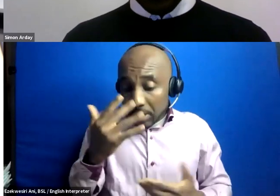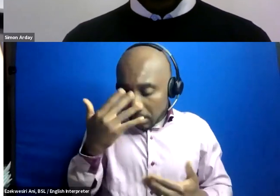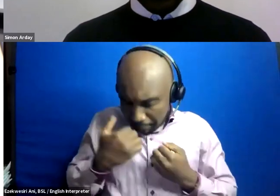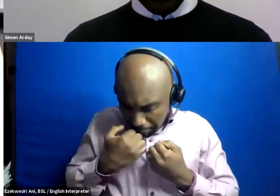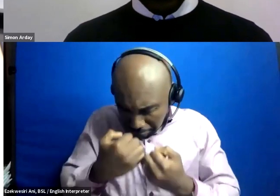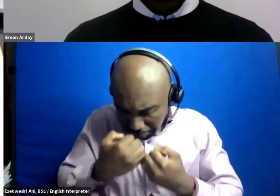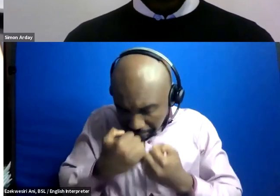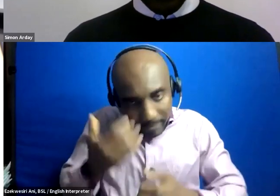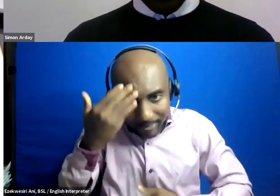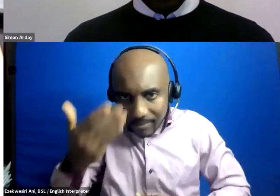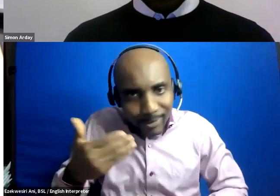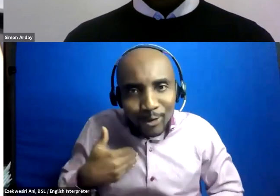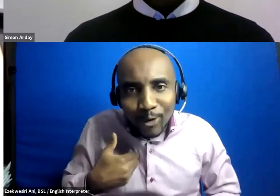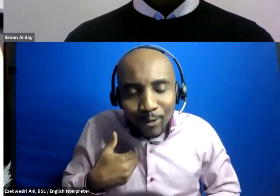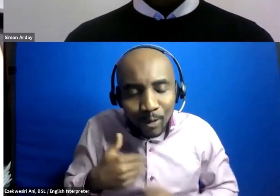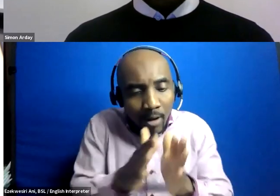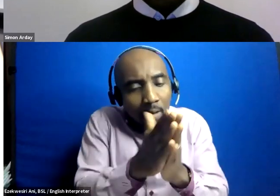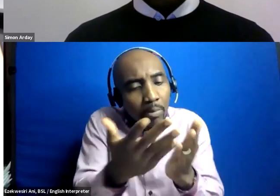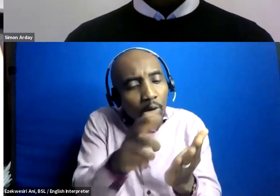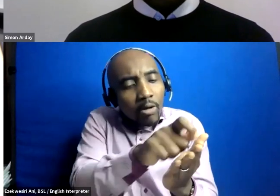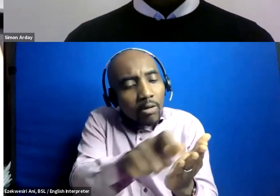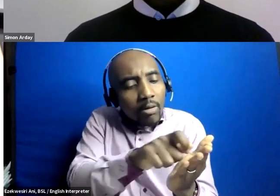you know, I write in the book how